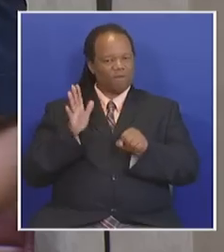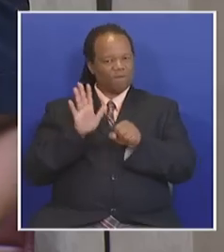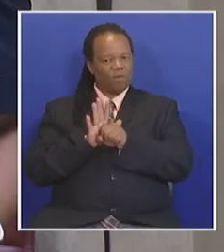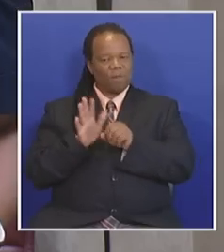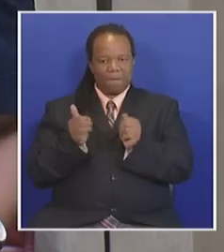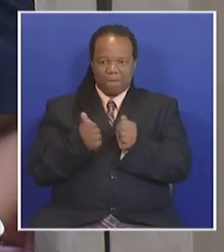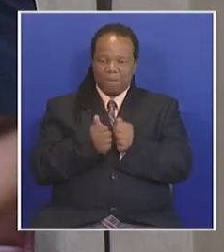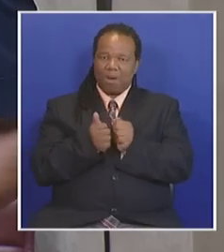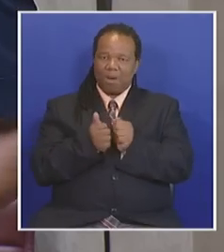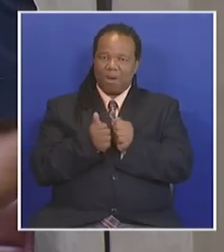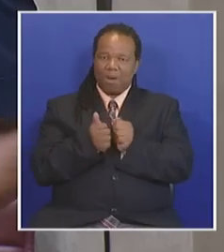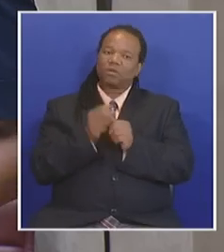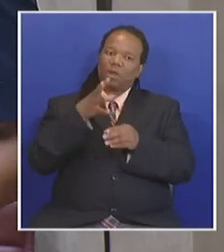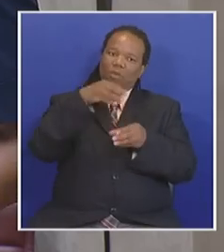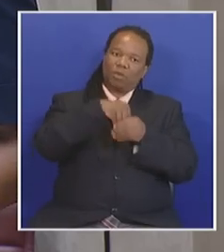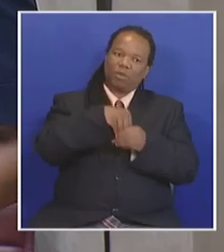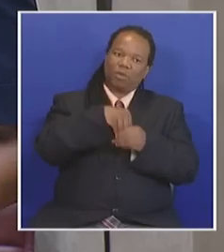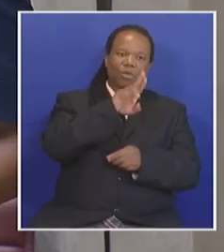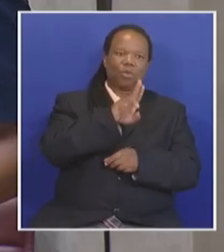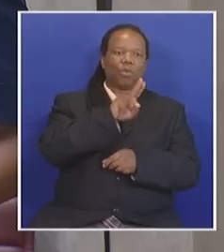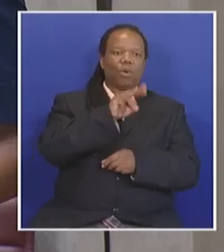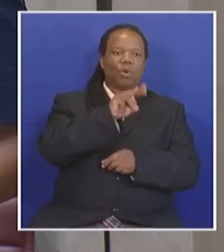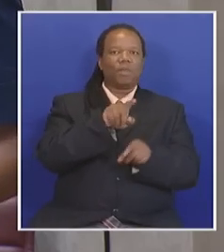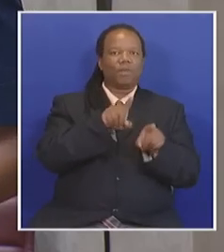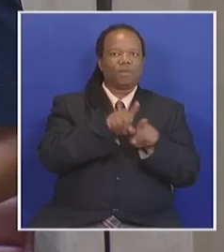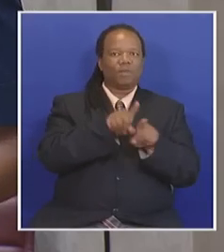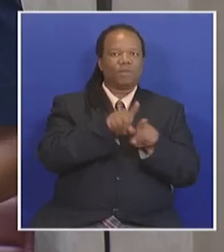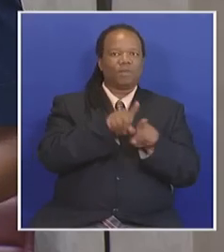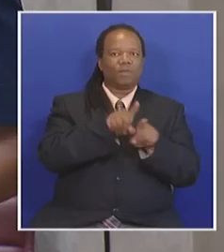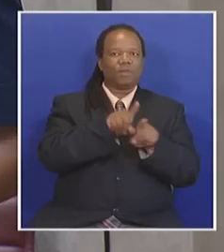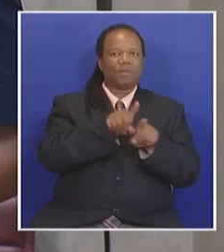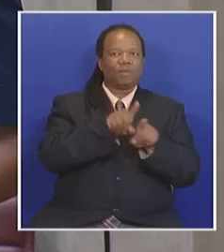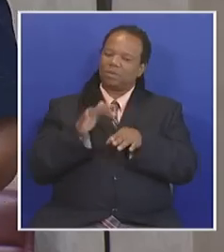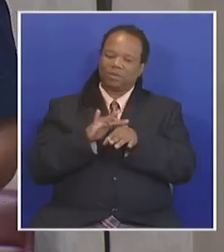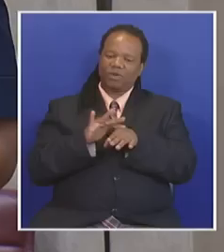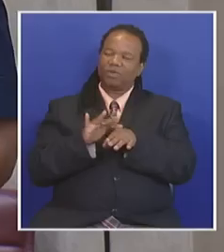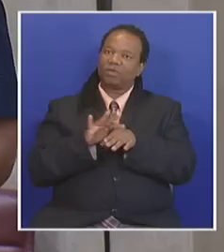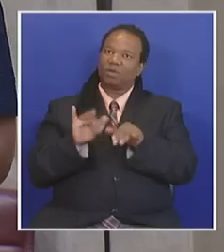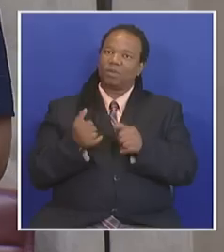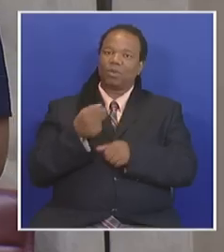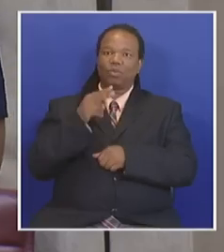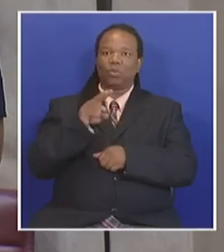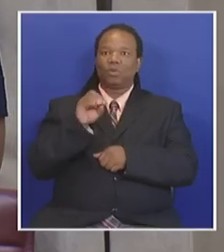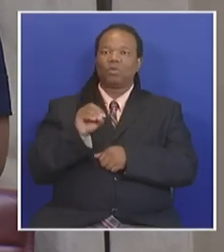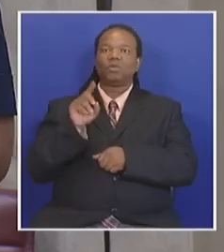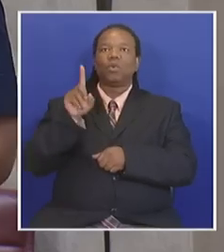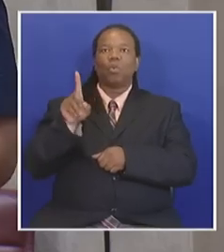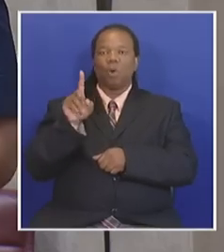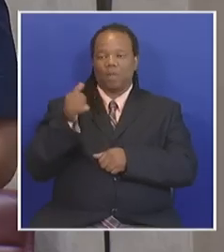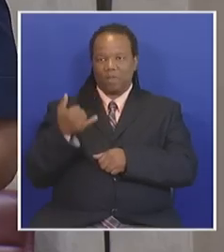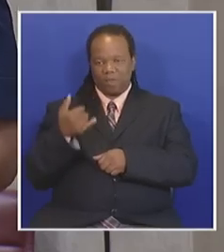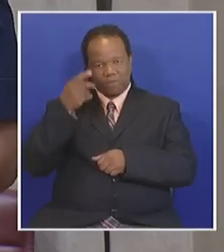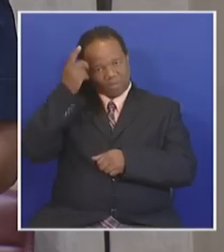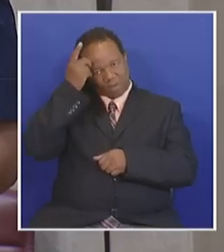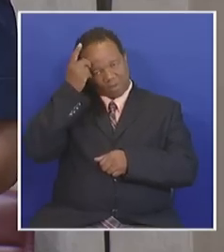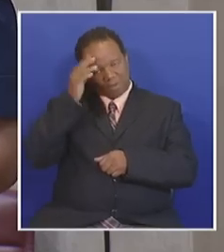work of United Nations. We hosted the World Congress Against Racism in Durban in South Africa in 2001, and we must criminalize